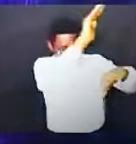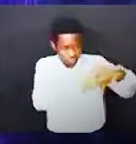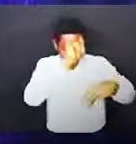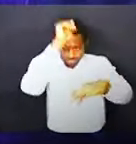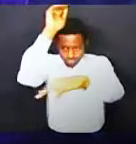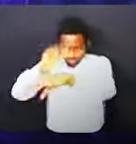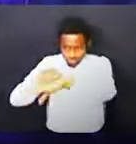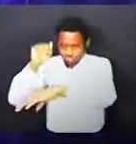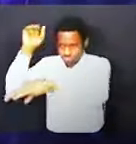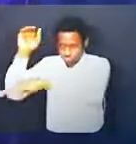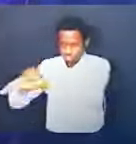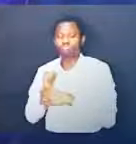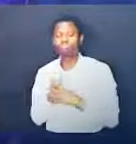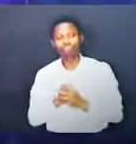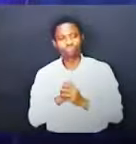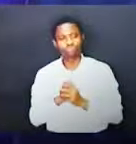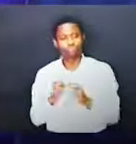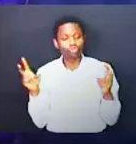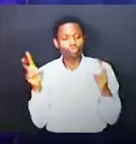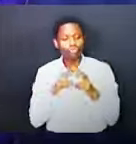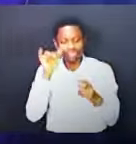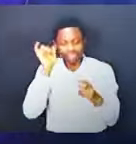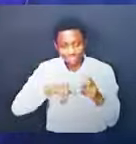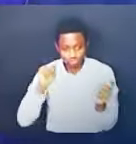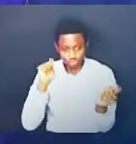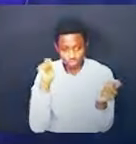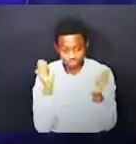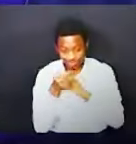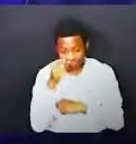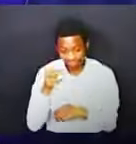To bring about the needed transformation